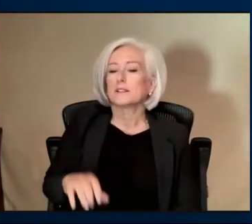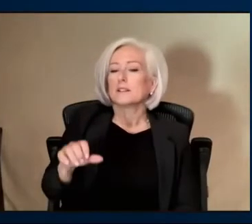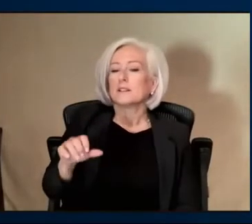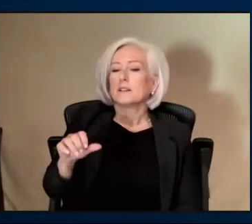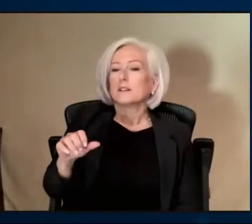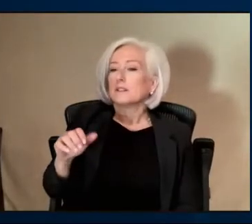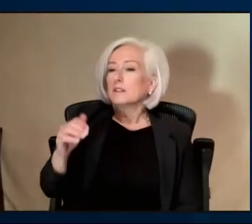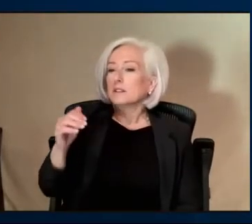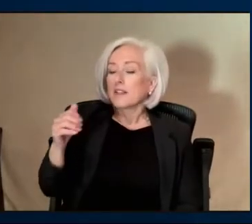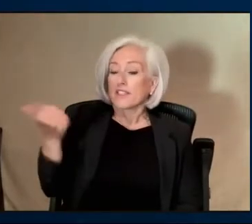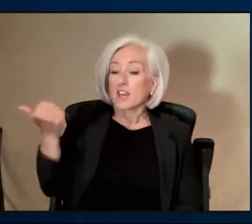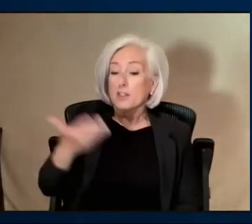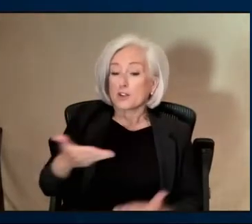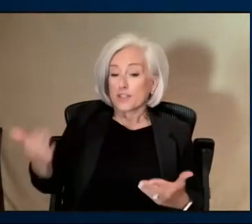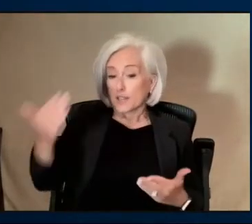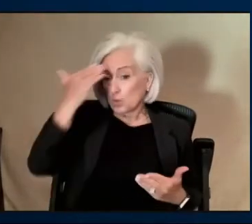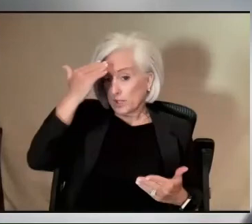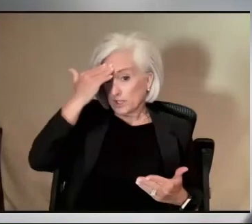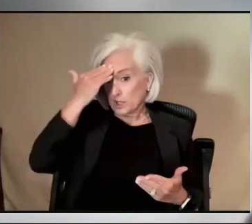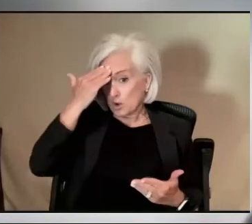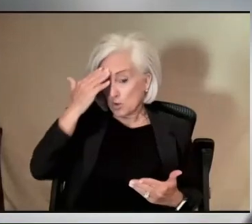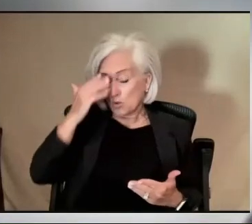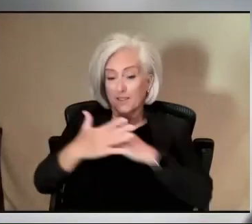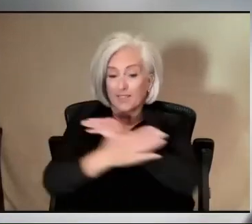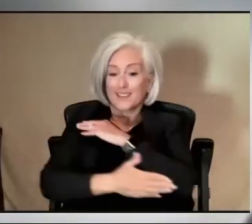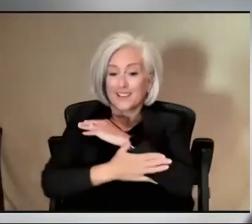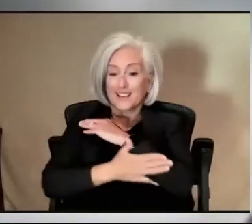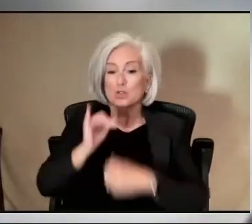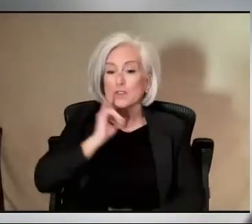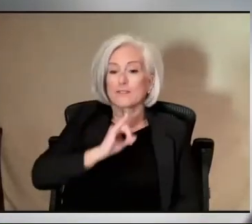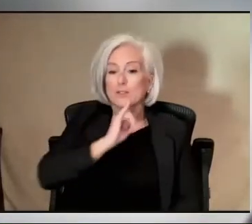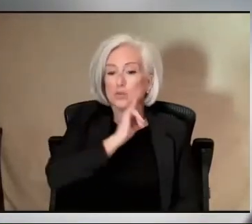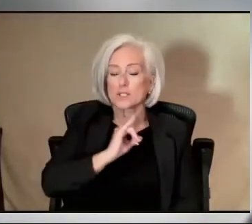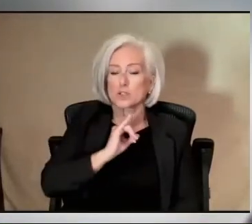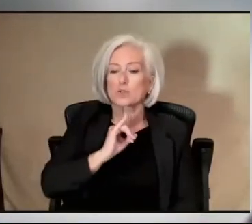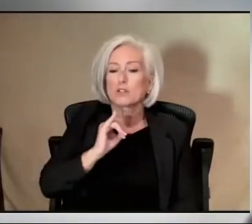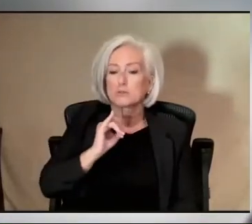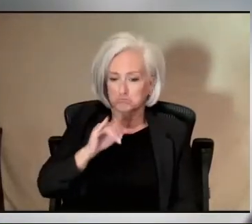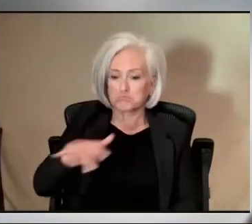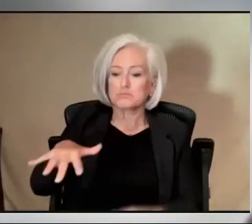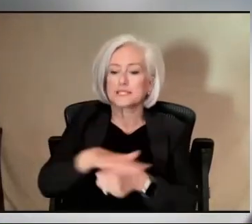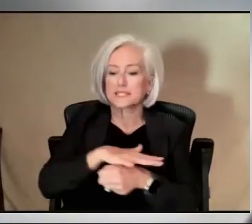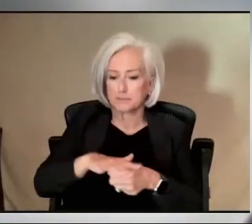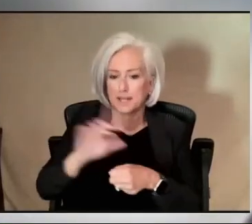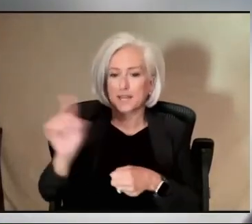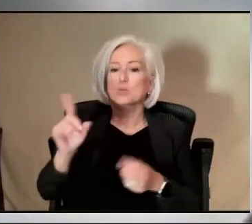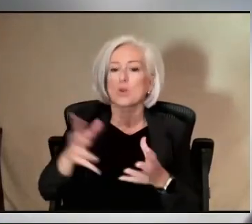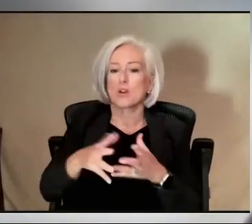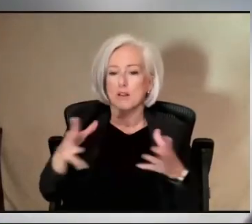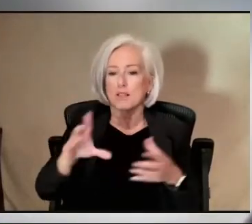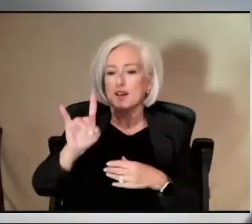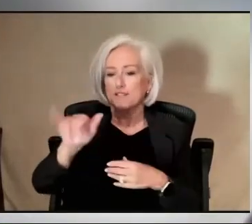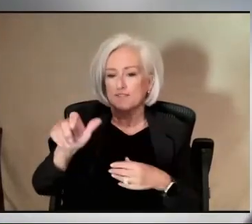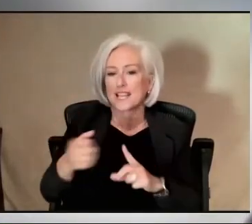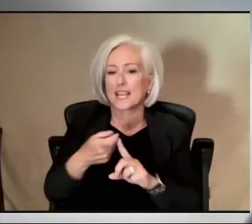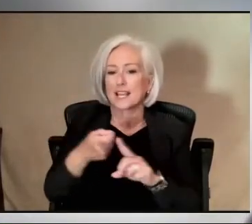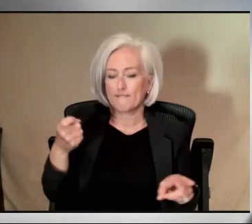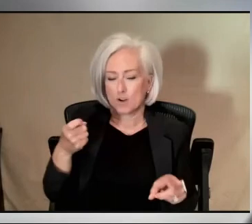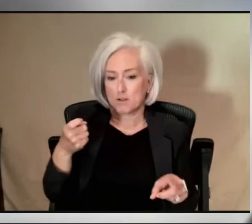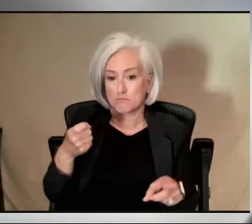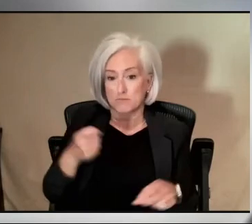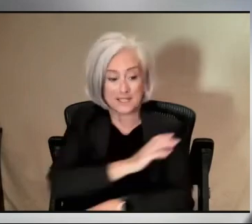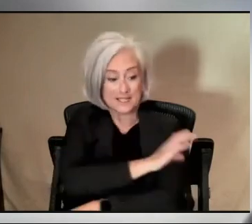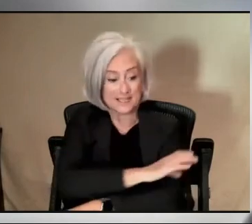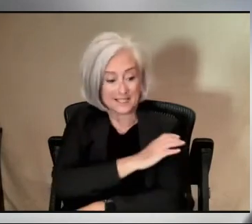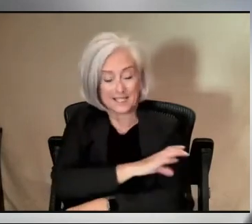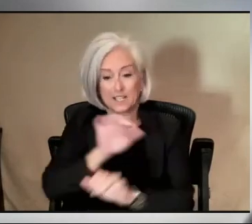And frankly, the country of Israel has been a place where a lot of our data comes from. Clinically, we can also